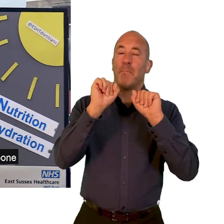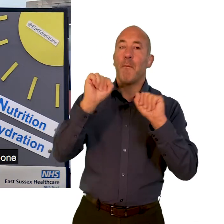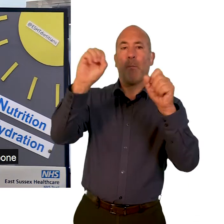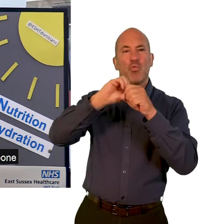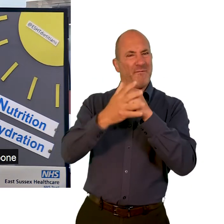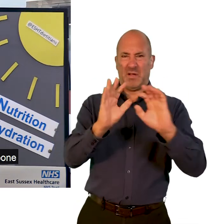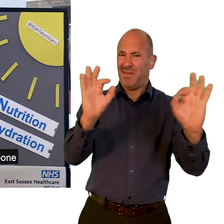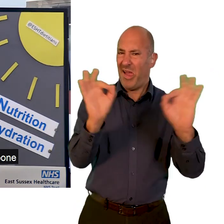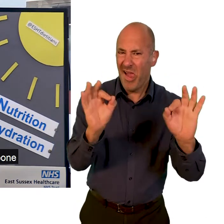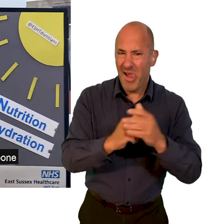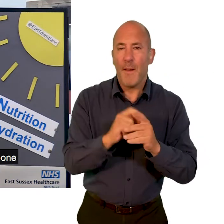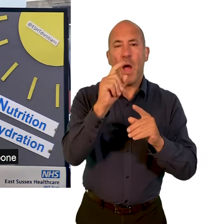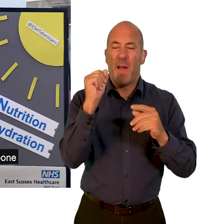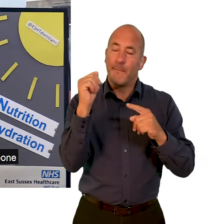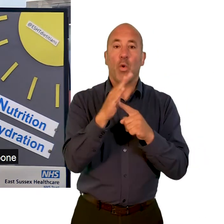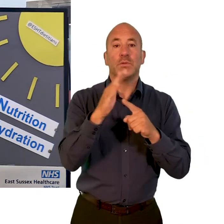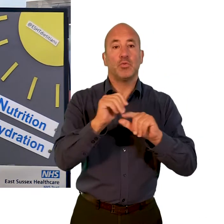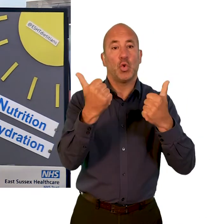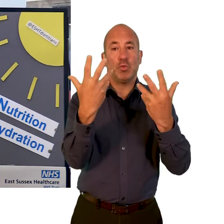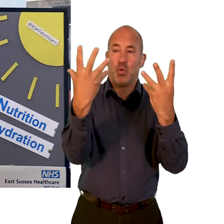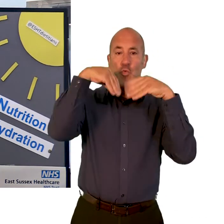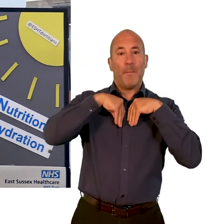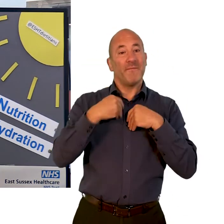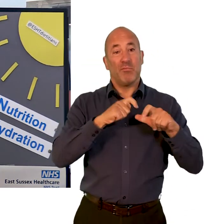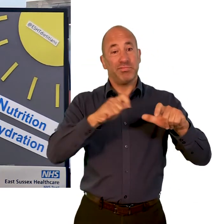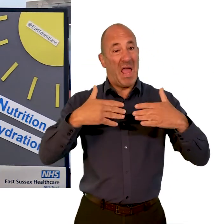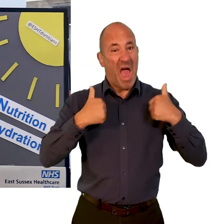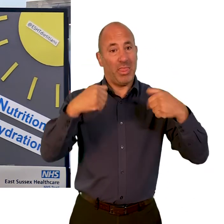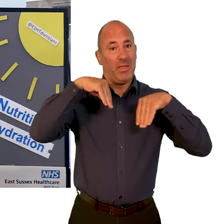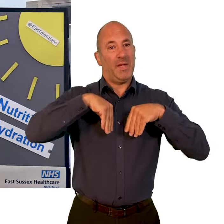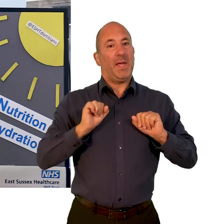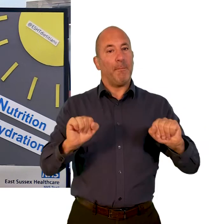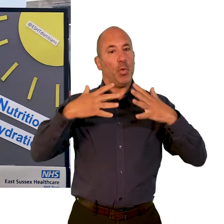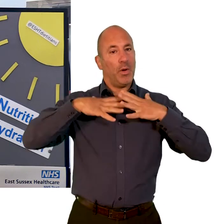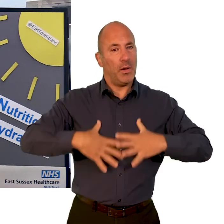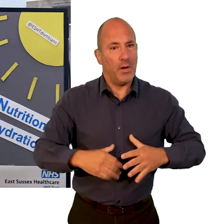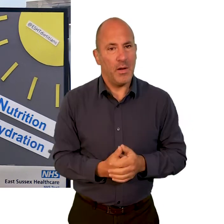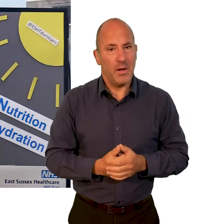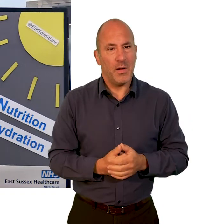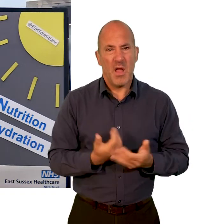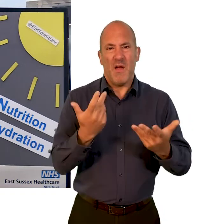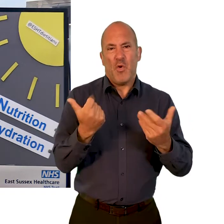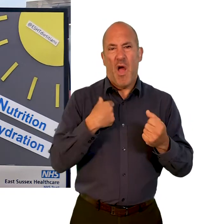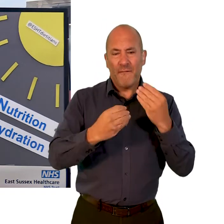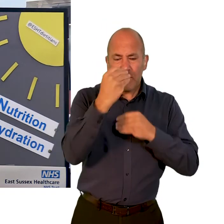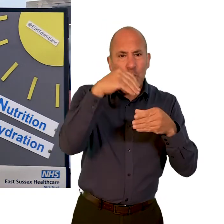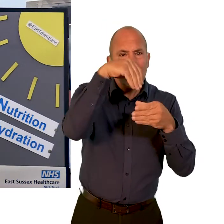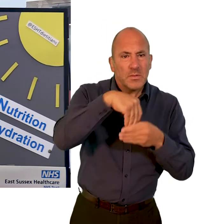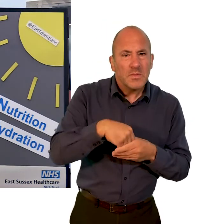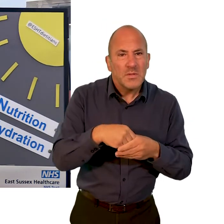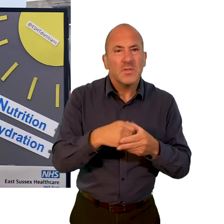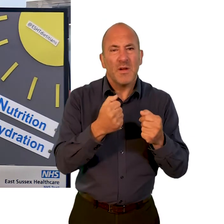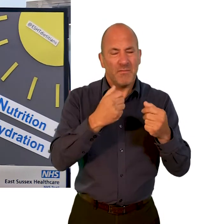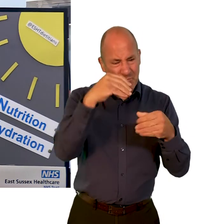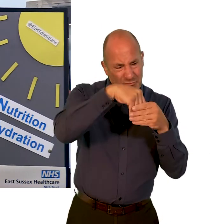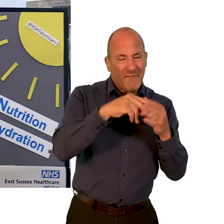against COVID-19, it's vital in promoting good bone health and immune function. Whilst there are some sources in our diet, in the UK